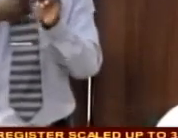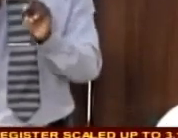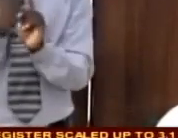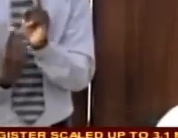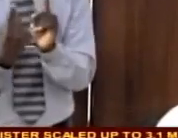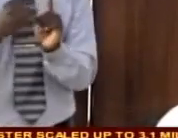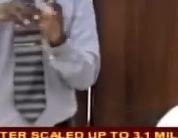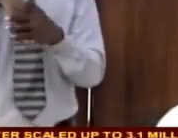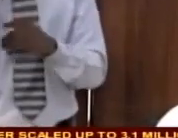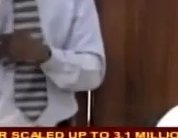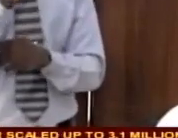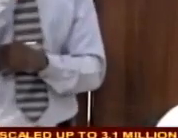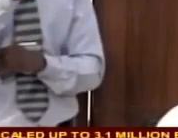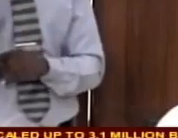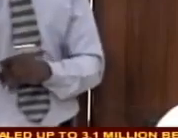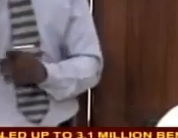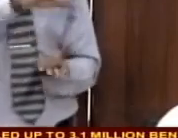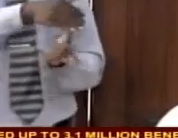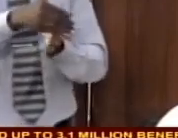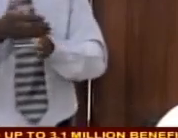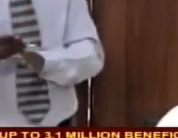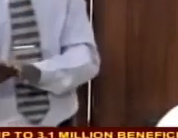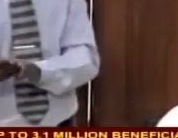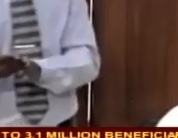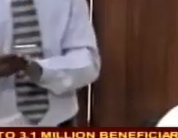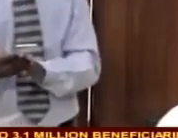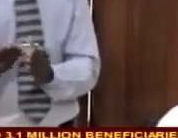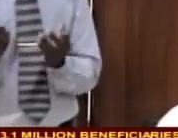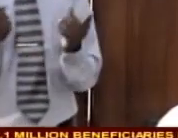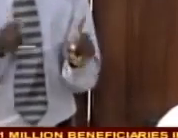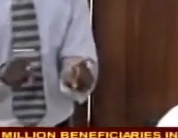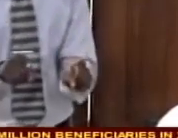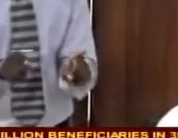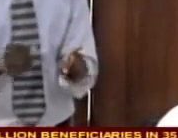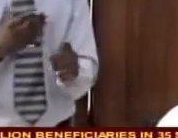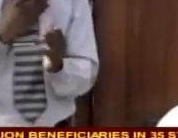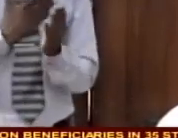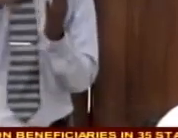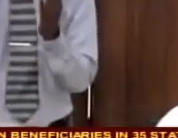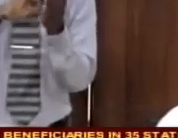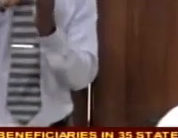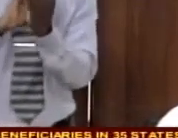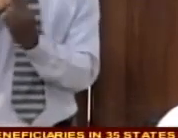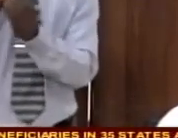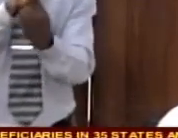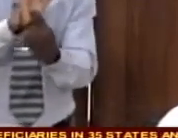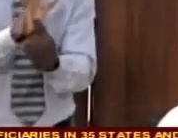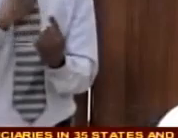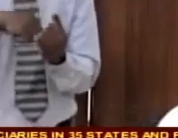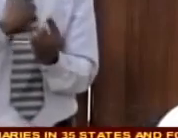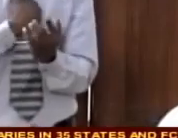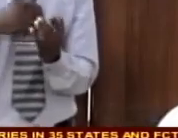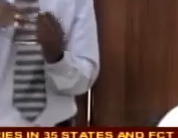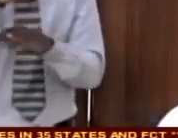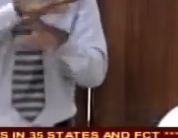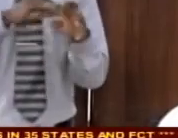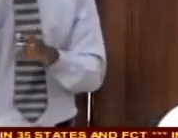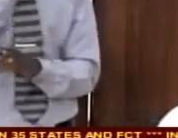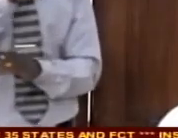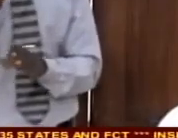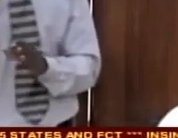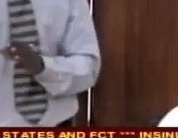98 fatalities we have recorded, unfortunately, my calculation shows that we have actually recorded over 40% for